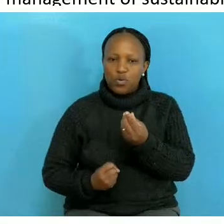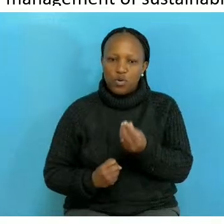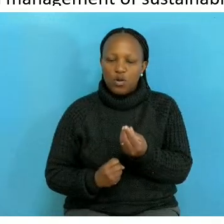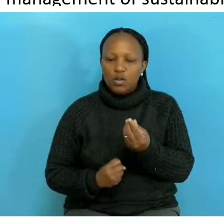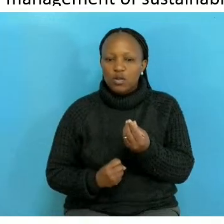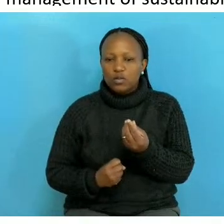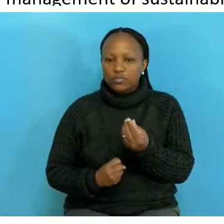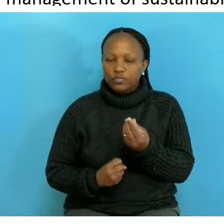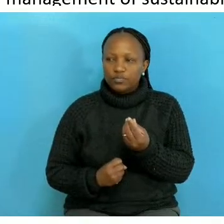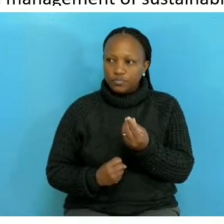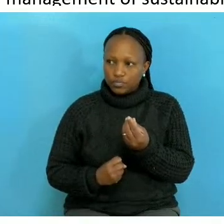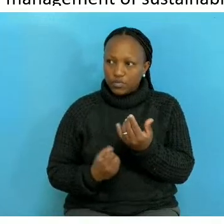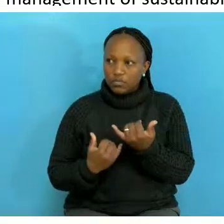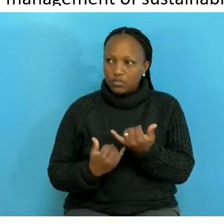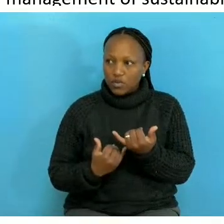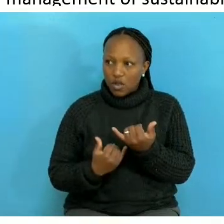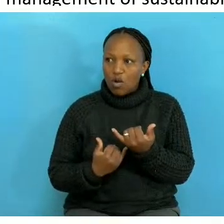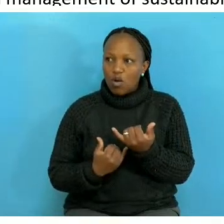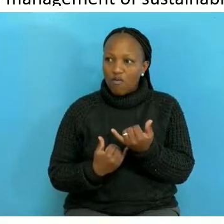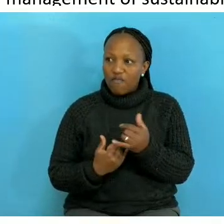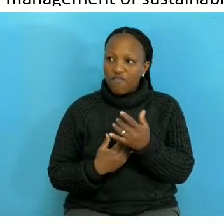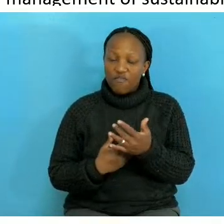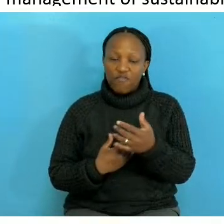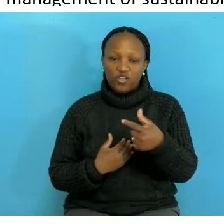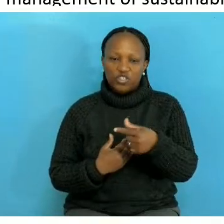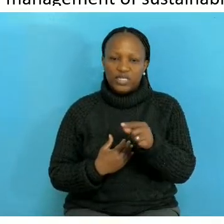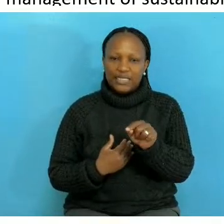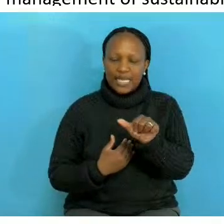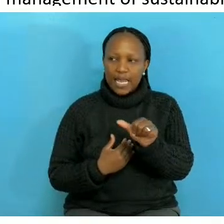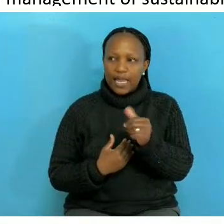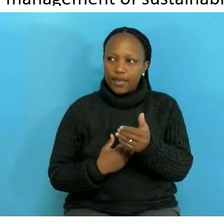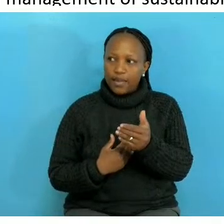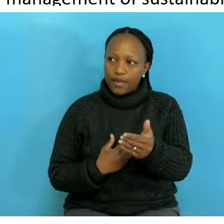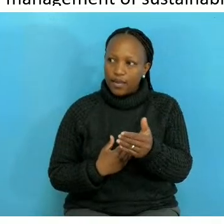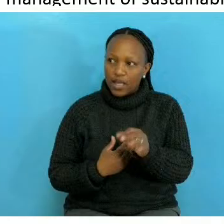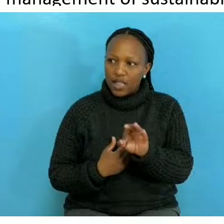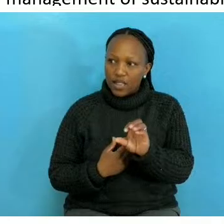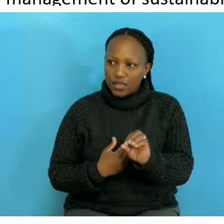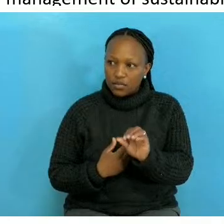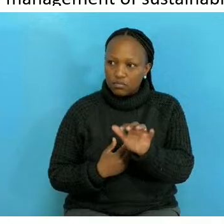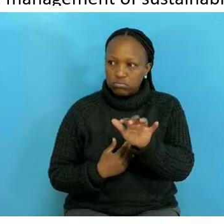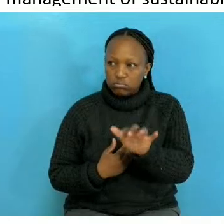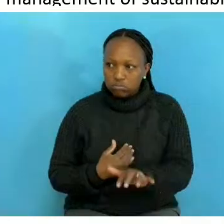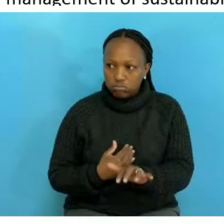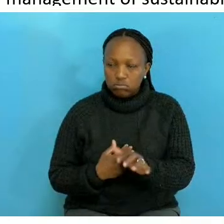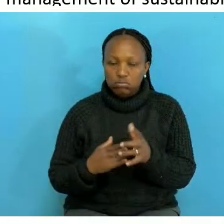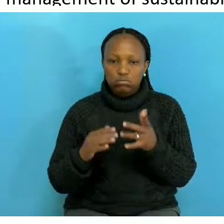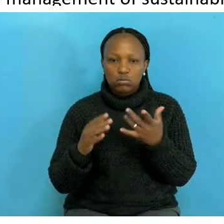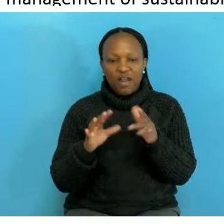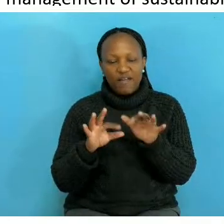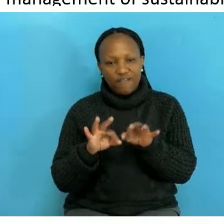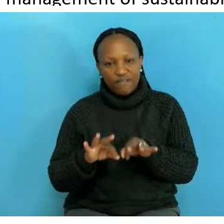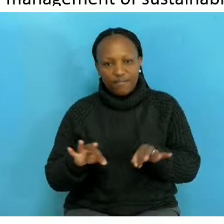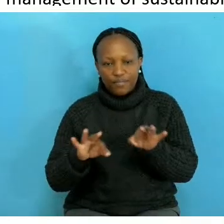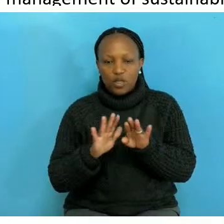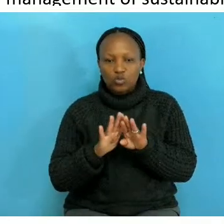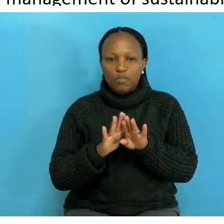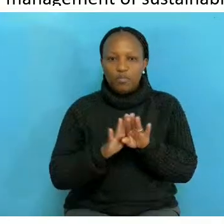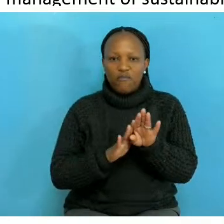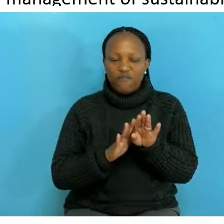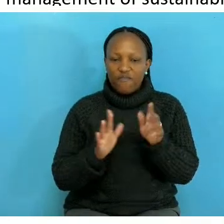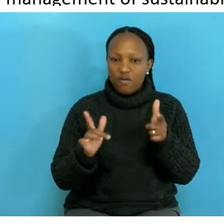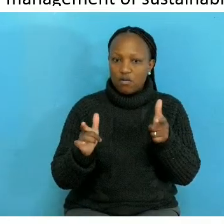effective implementation of the GTA's mandate and increasing public value and trust through improved governance and